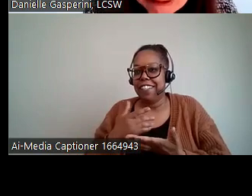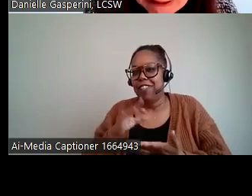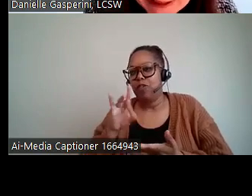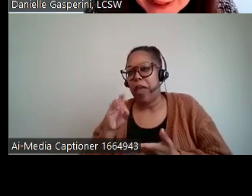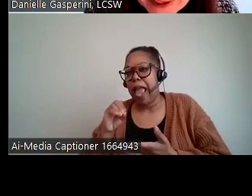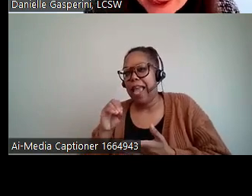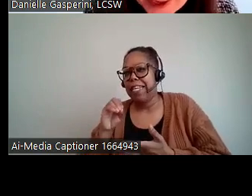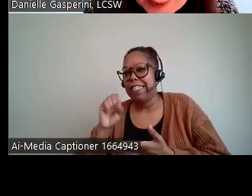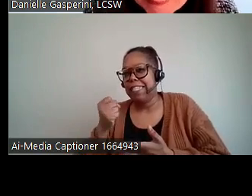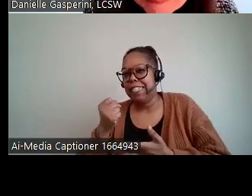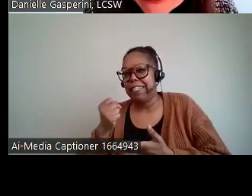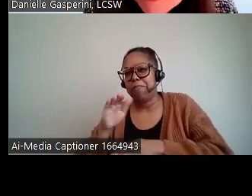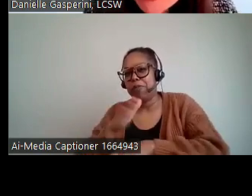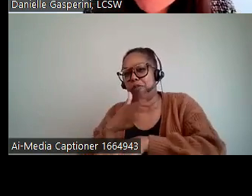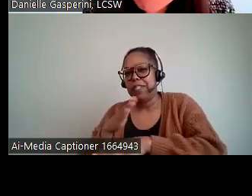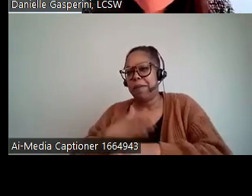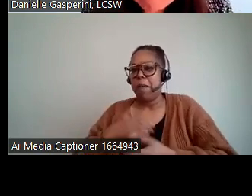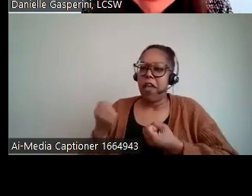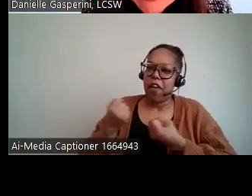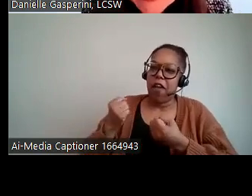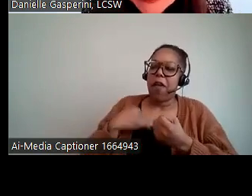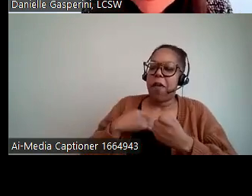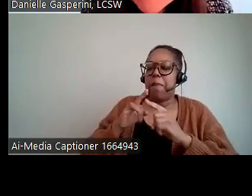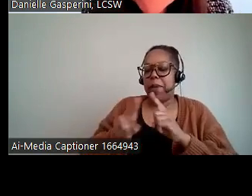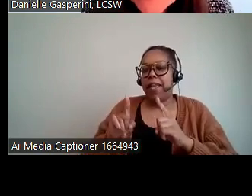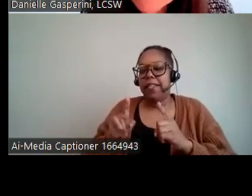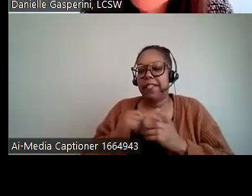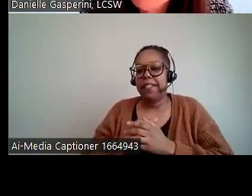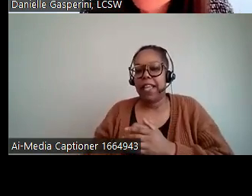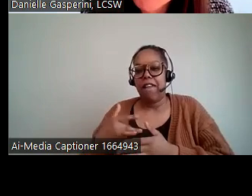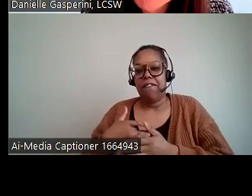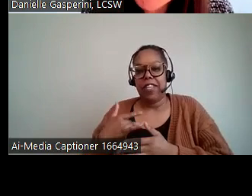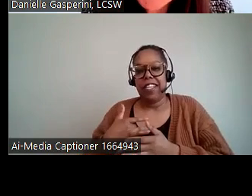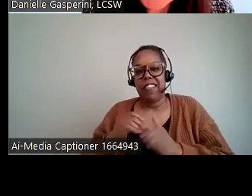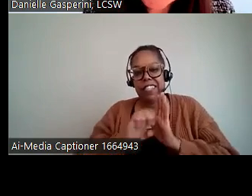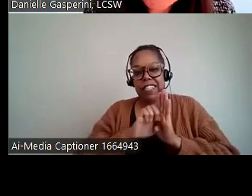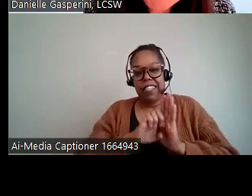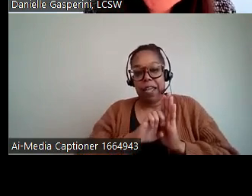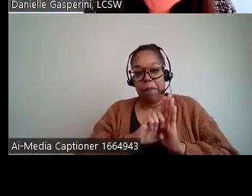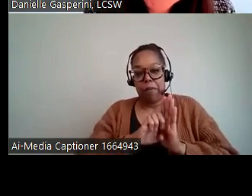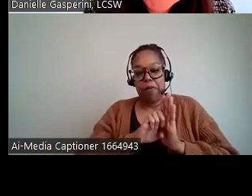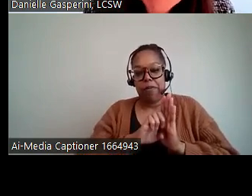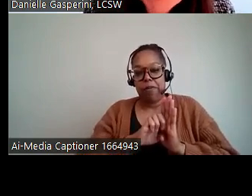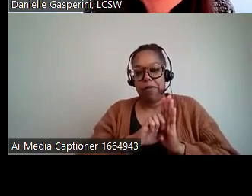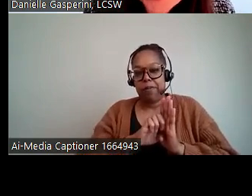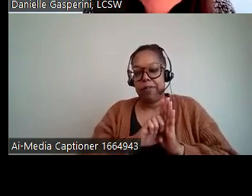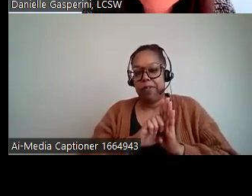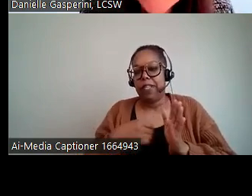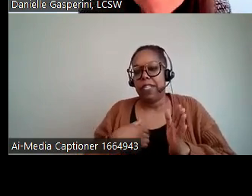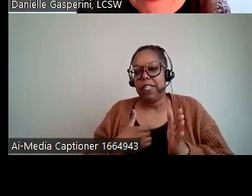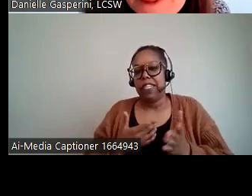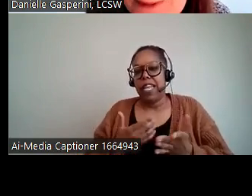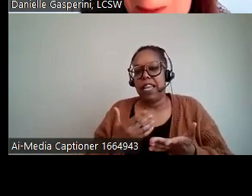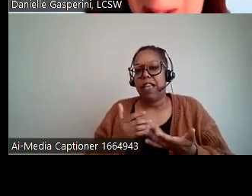in my car as being musically inclined. But I feel like this example really helps to talk about what mobile is.